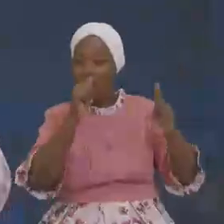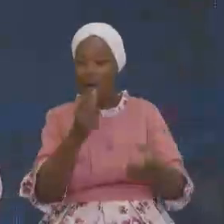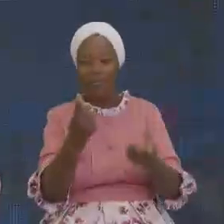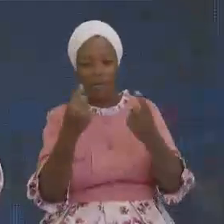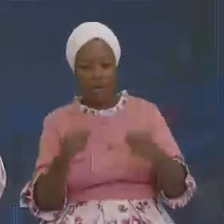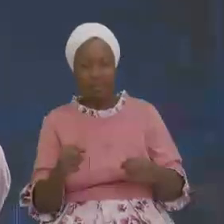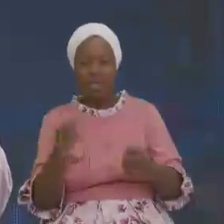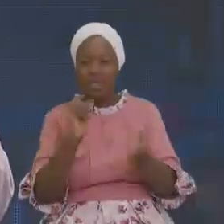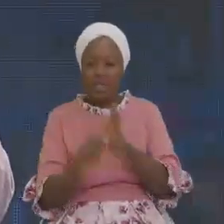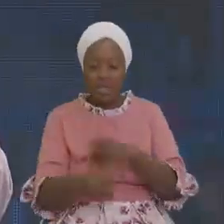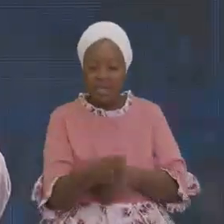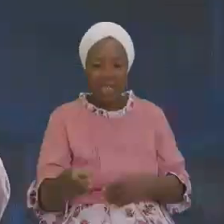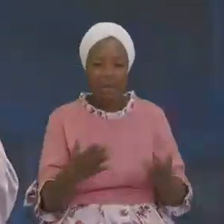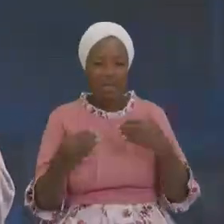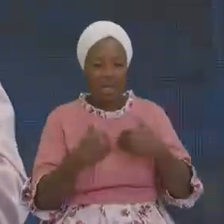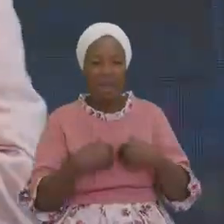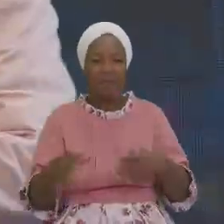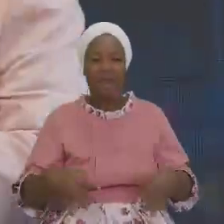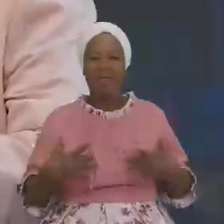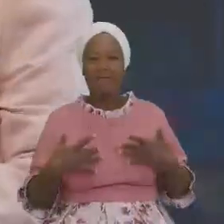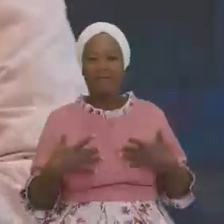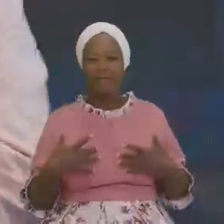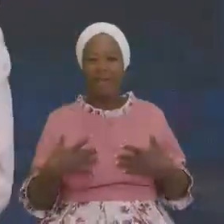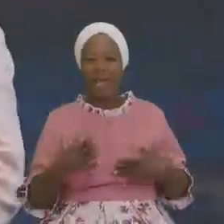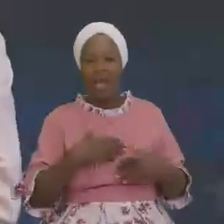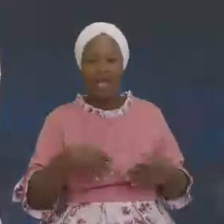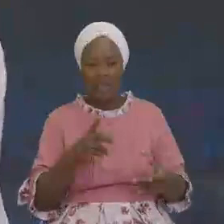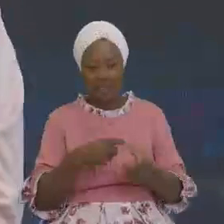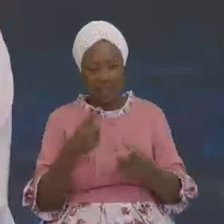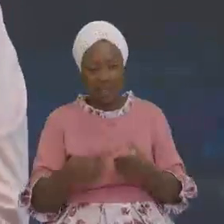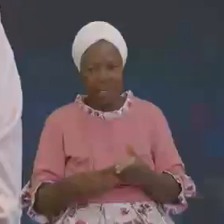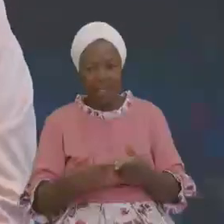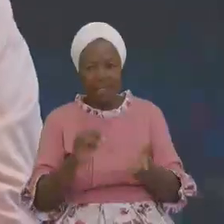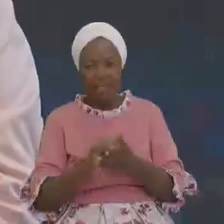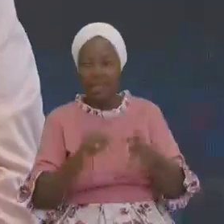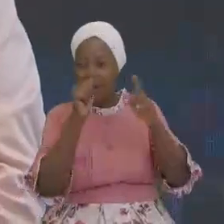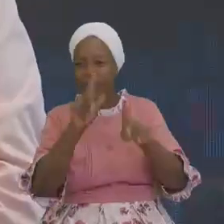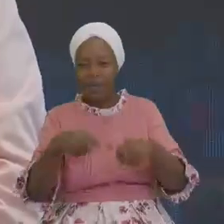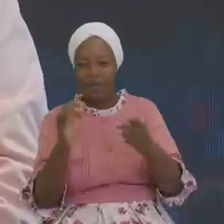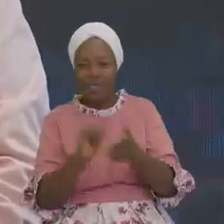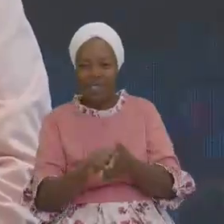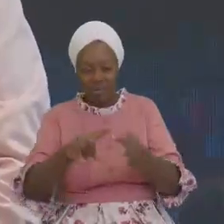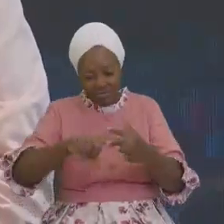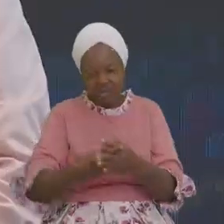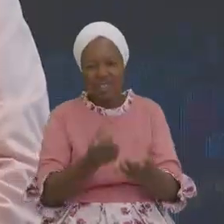that they might have life. And then after giving you that initial salvation,